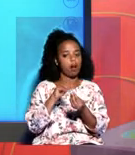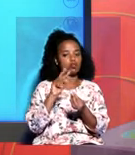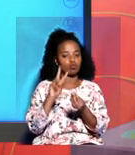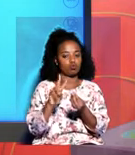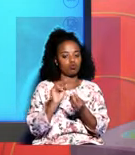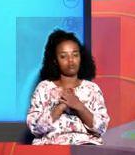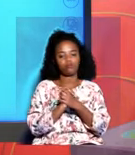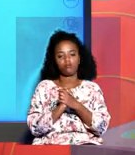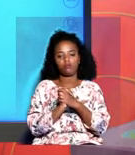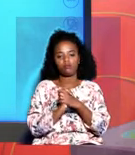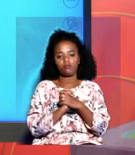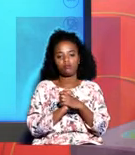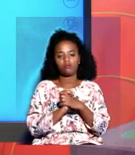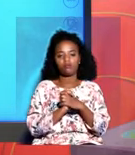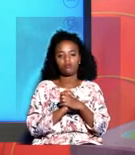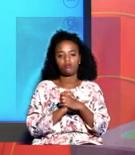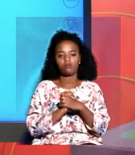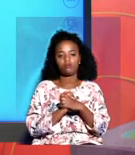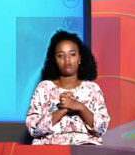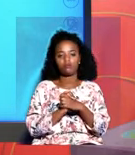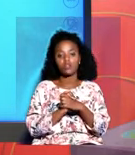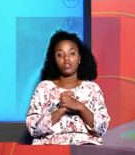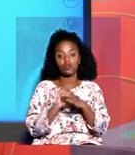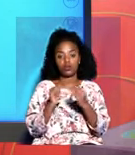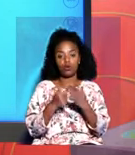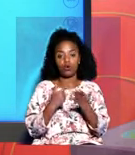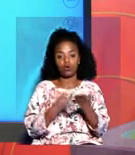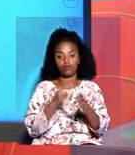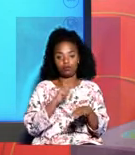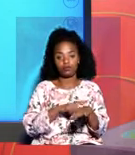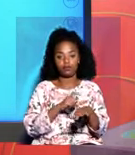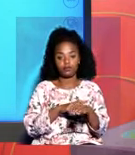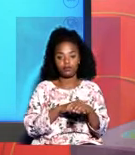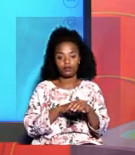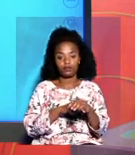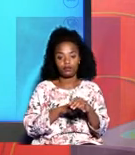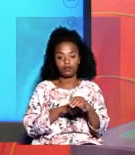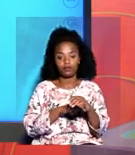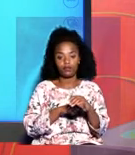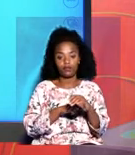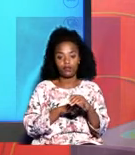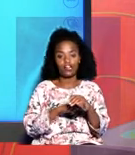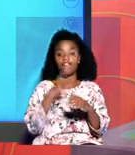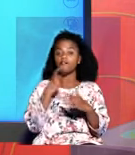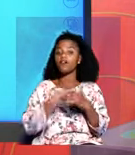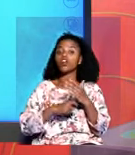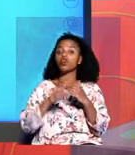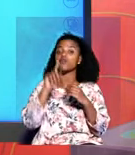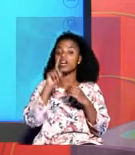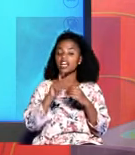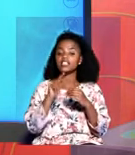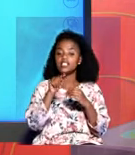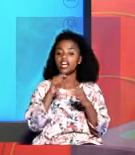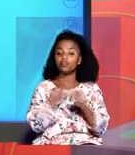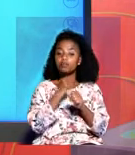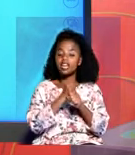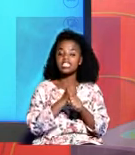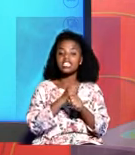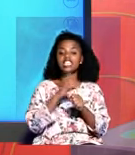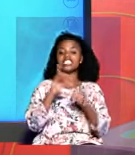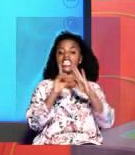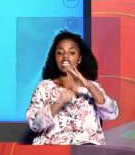x plus 2. So in this case, the value of x that makes the